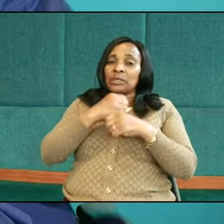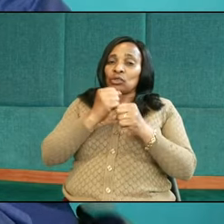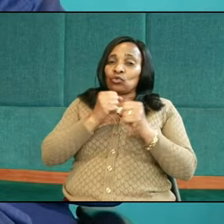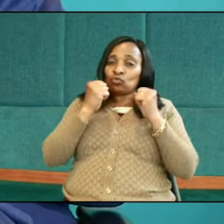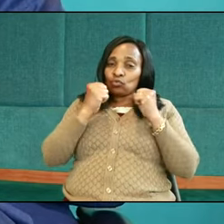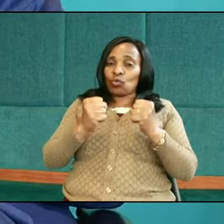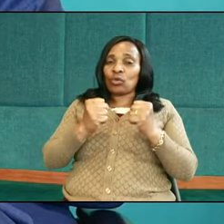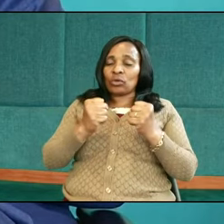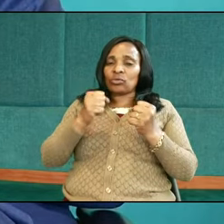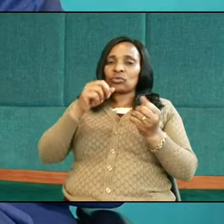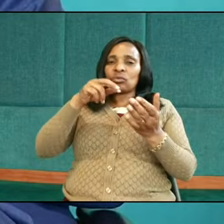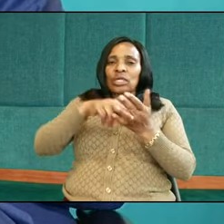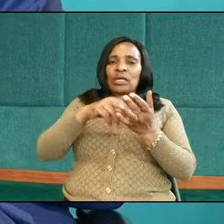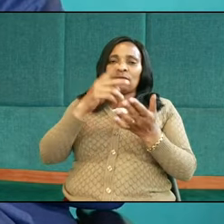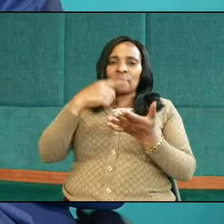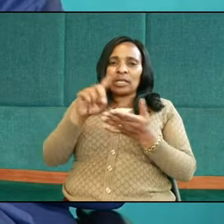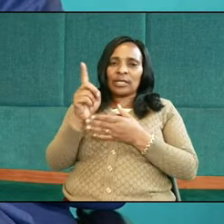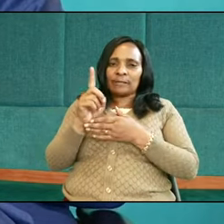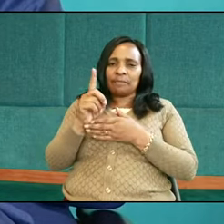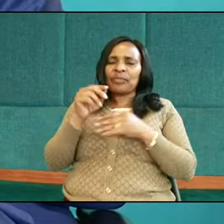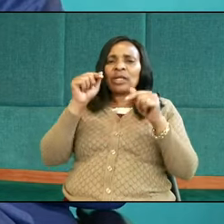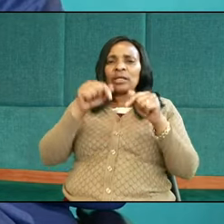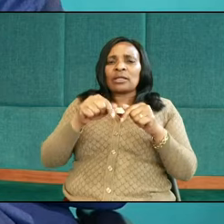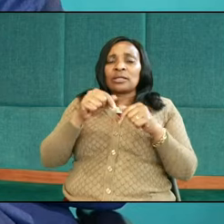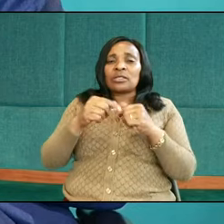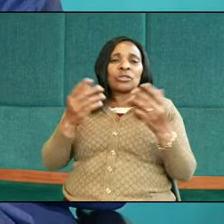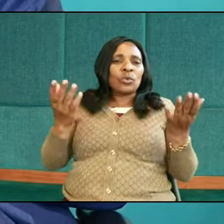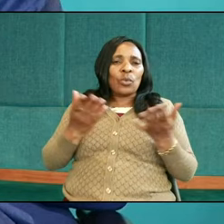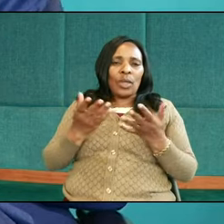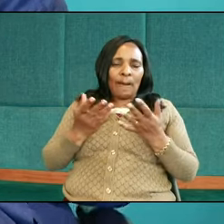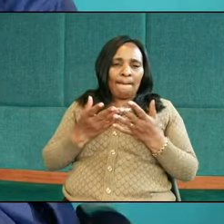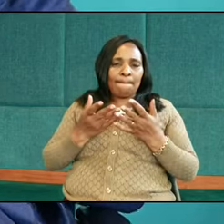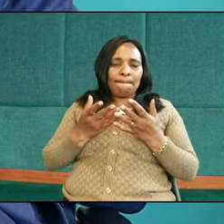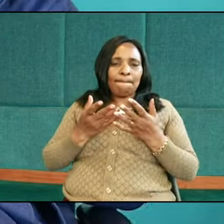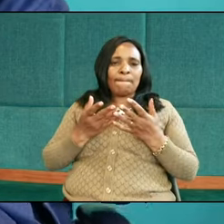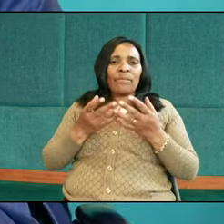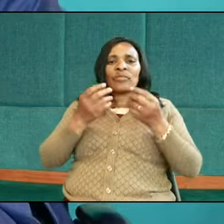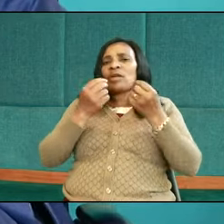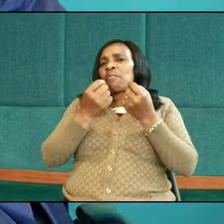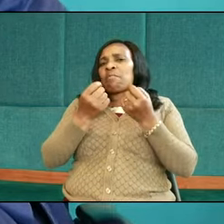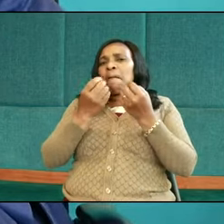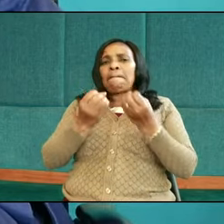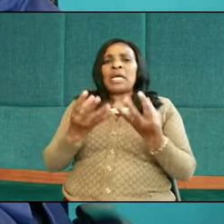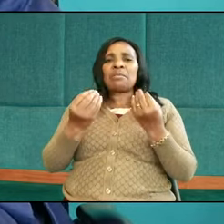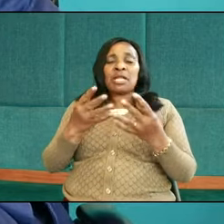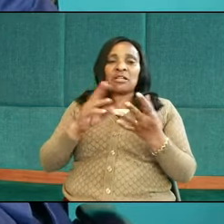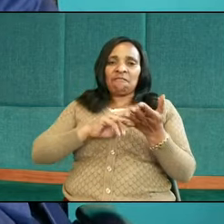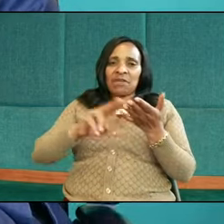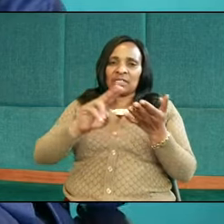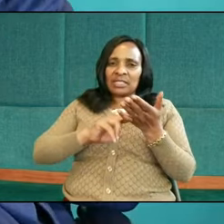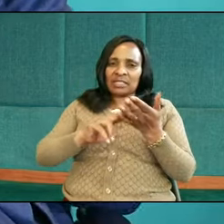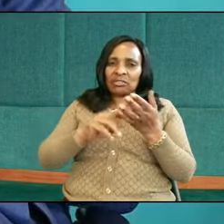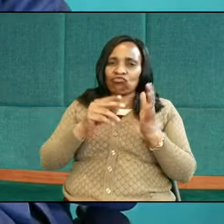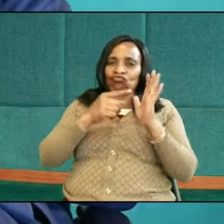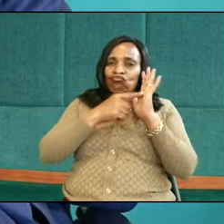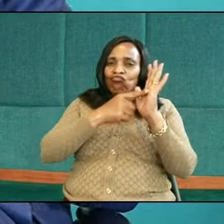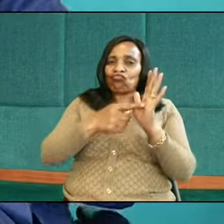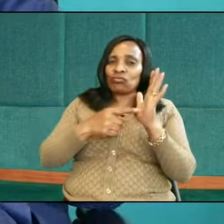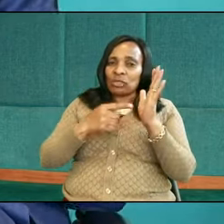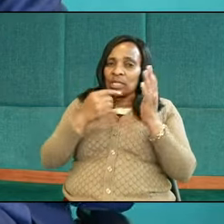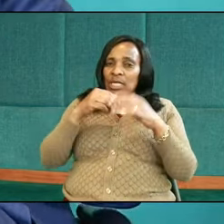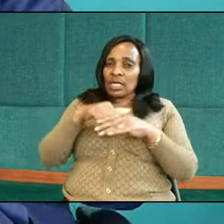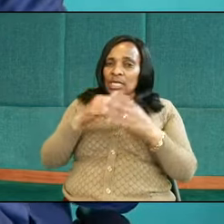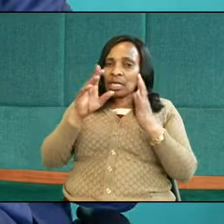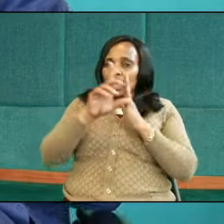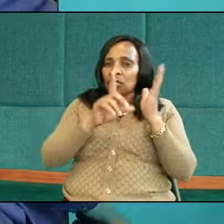right? And this also there in quite a few verses and highlighted there in our lesson, right